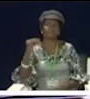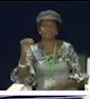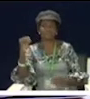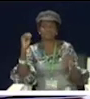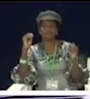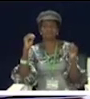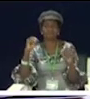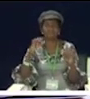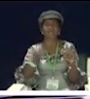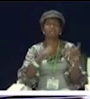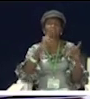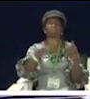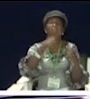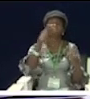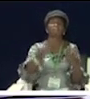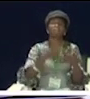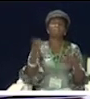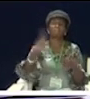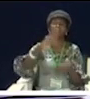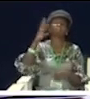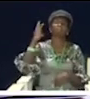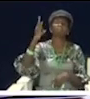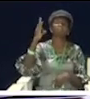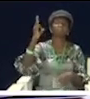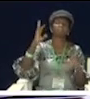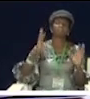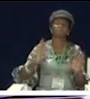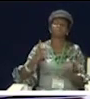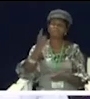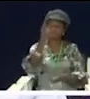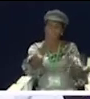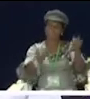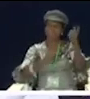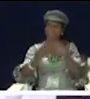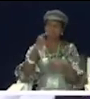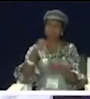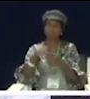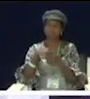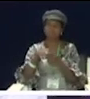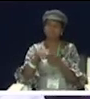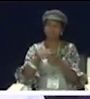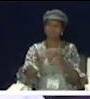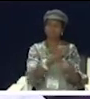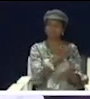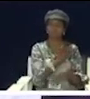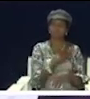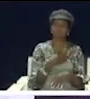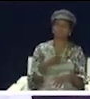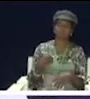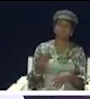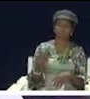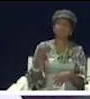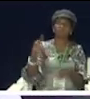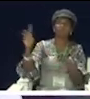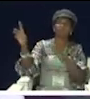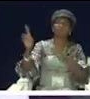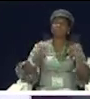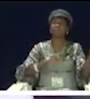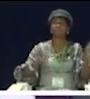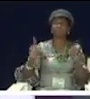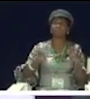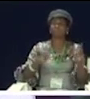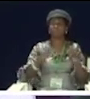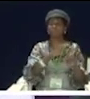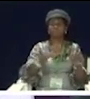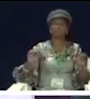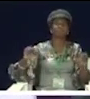And then their preacher came and did a